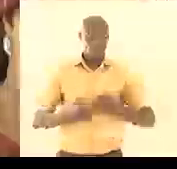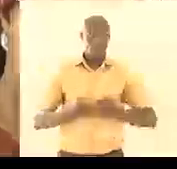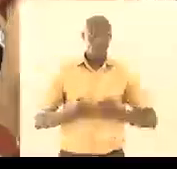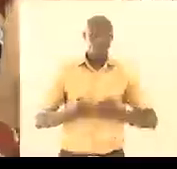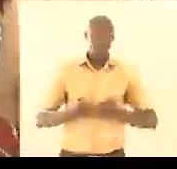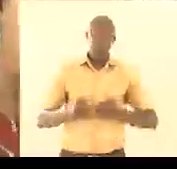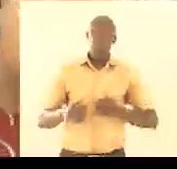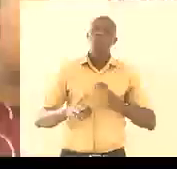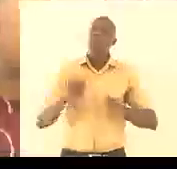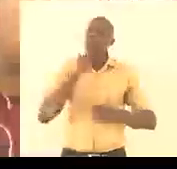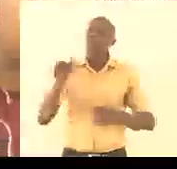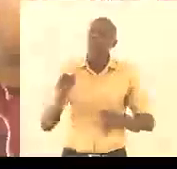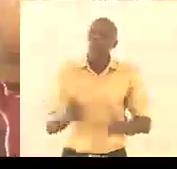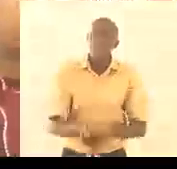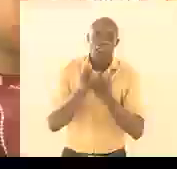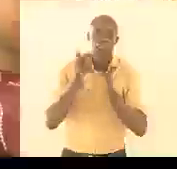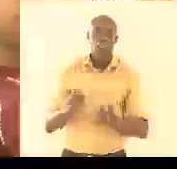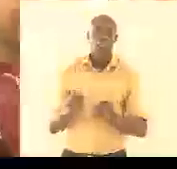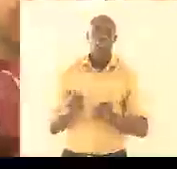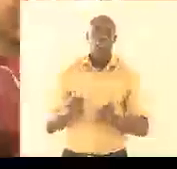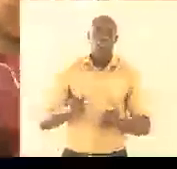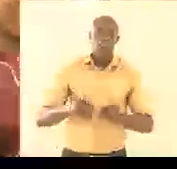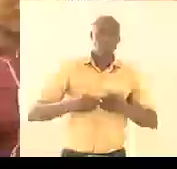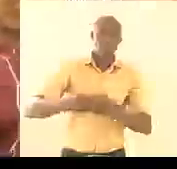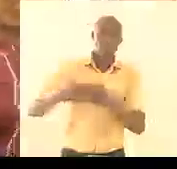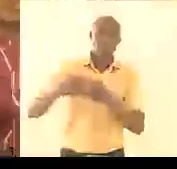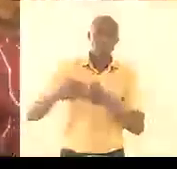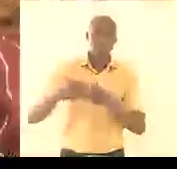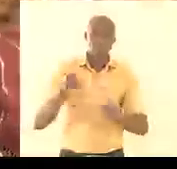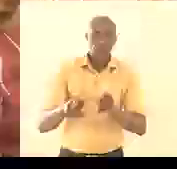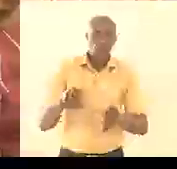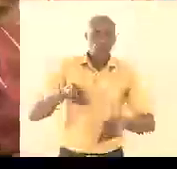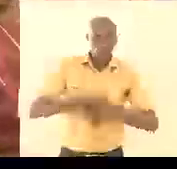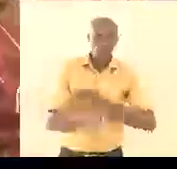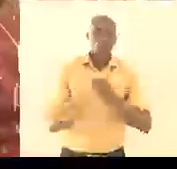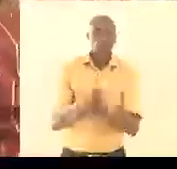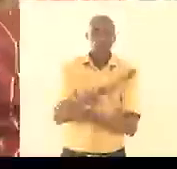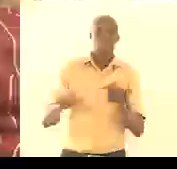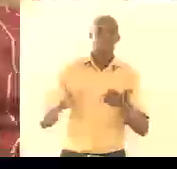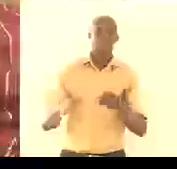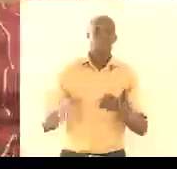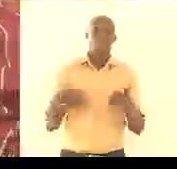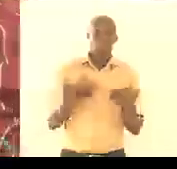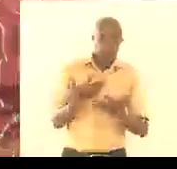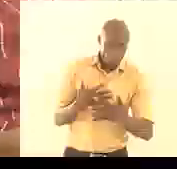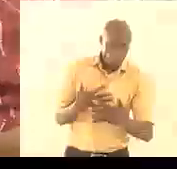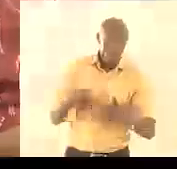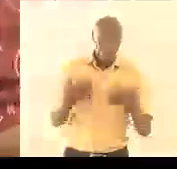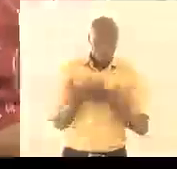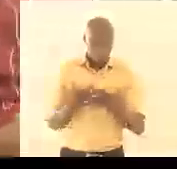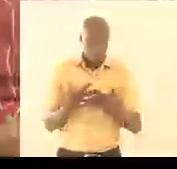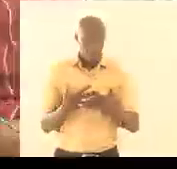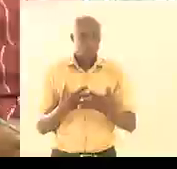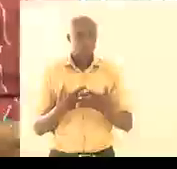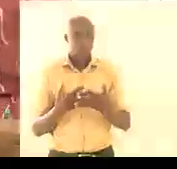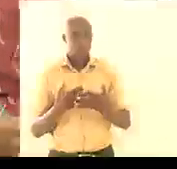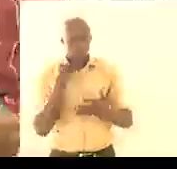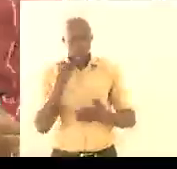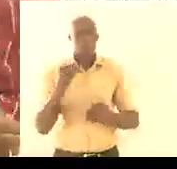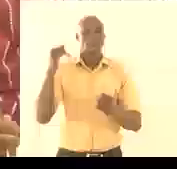don't help people. They lead people into towards destruction. Fear that I constantly say, fear is the